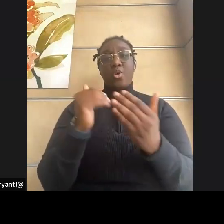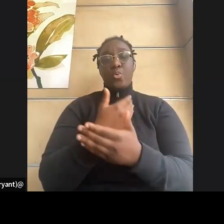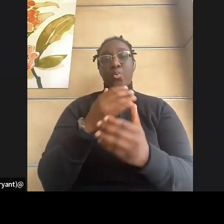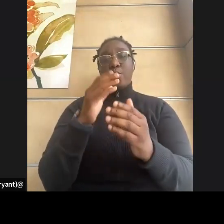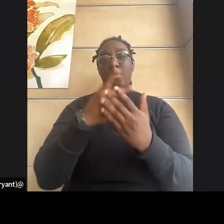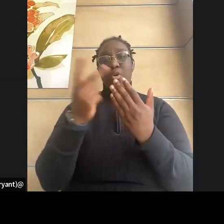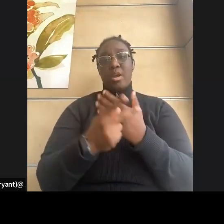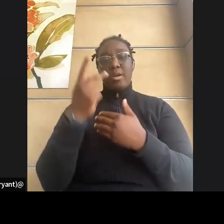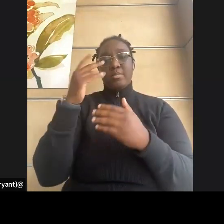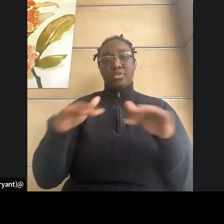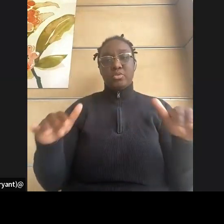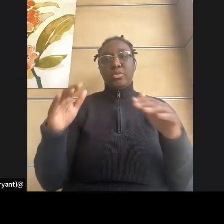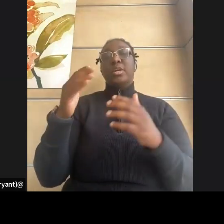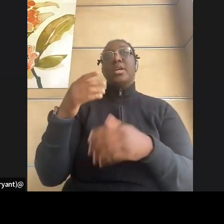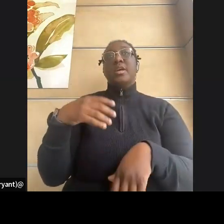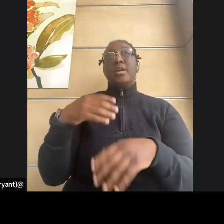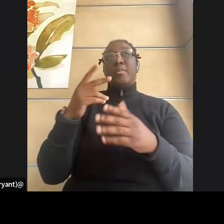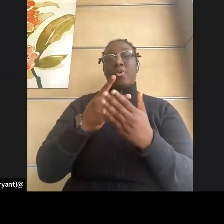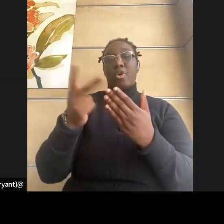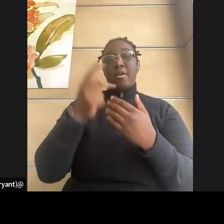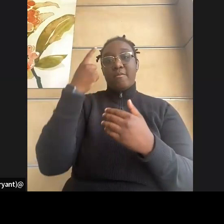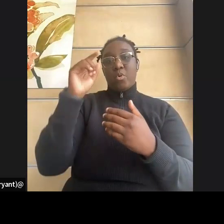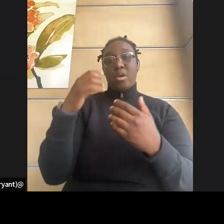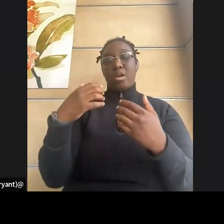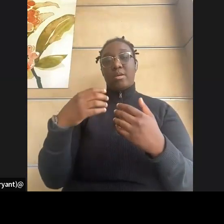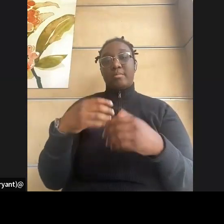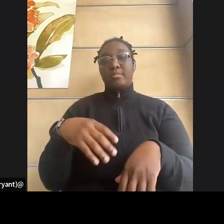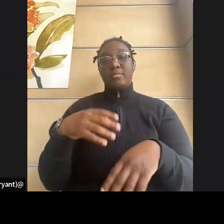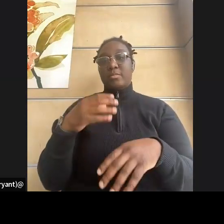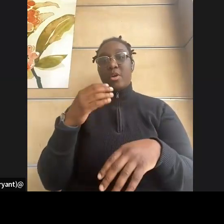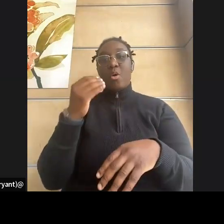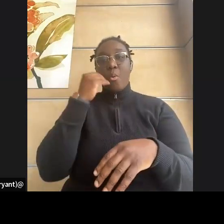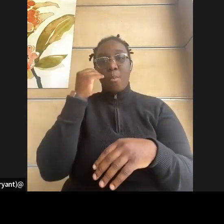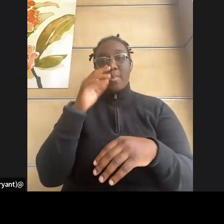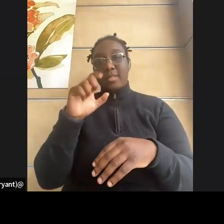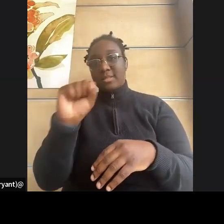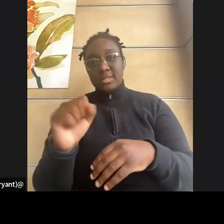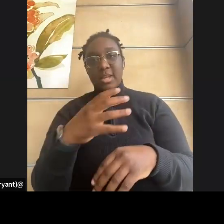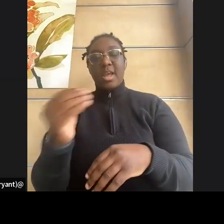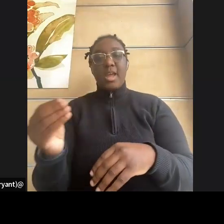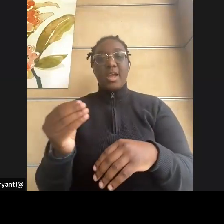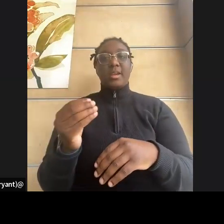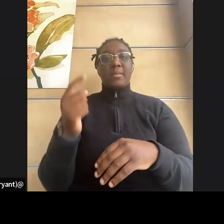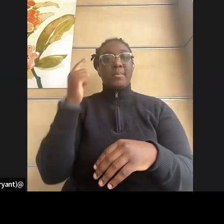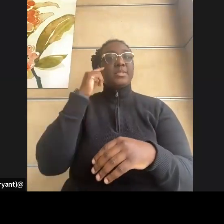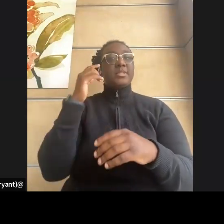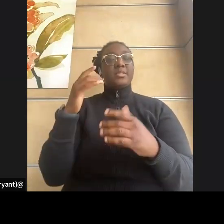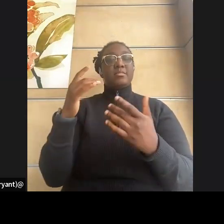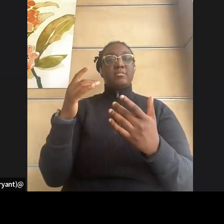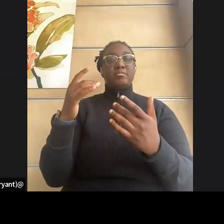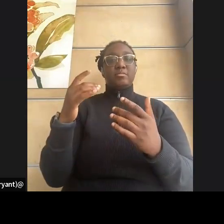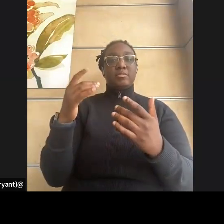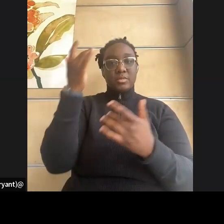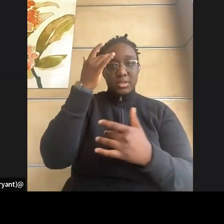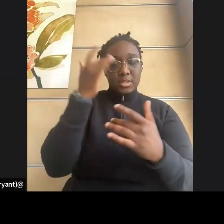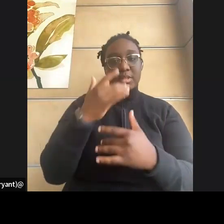for homeless and mentally ill clients. In addition, we have dedicated staff to assist patients